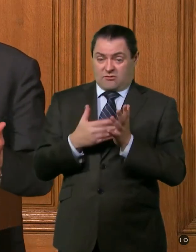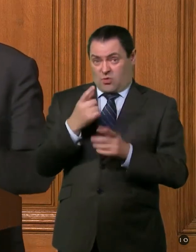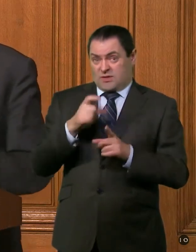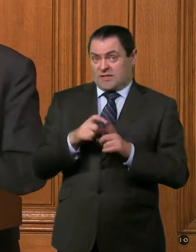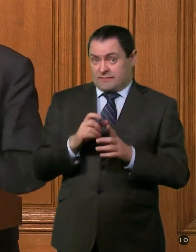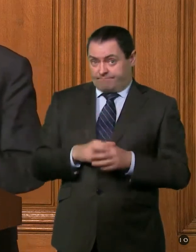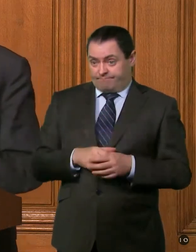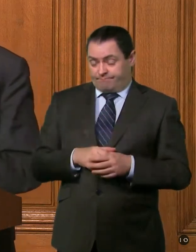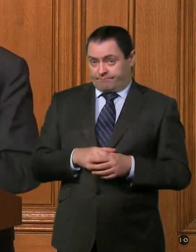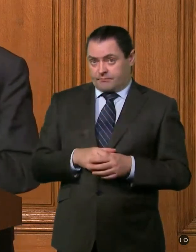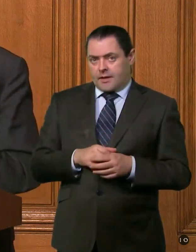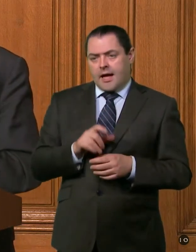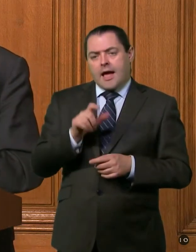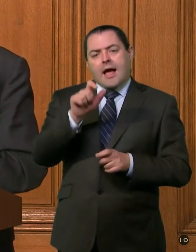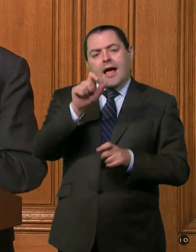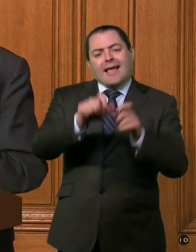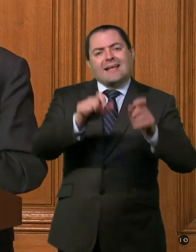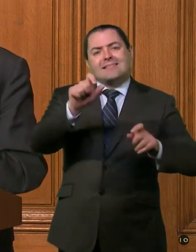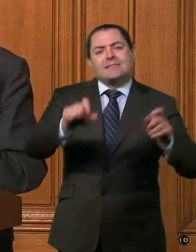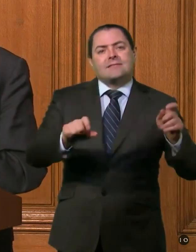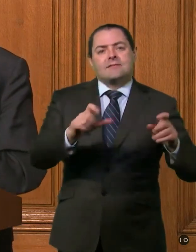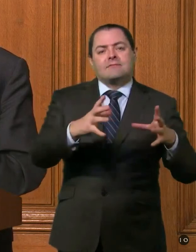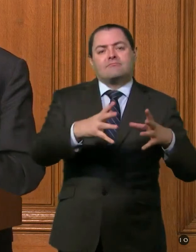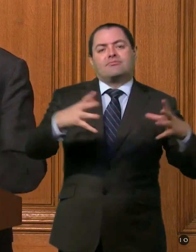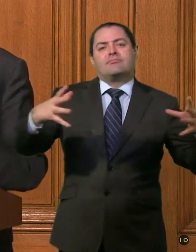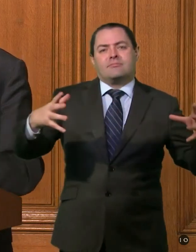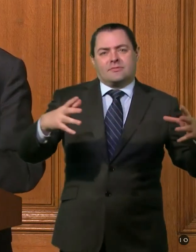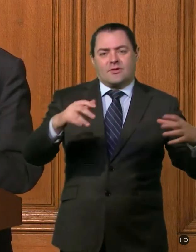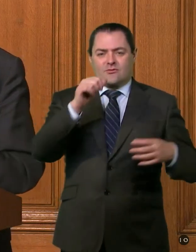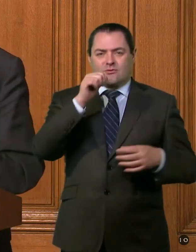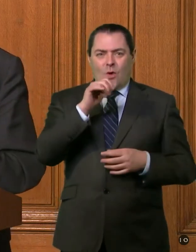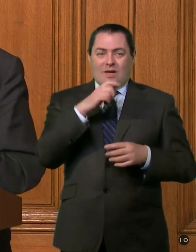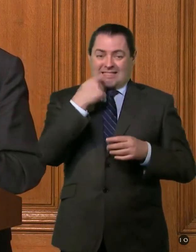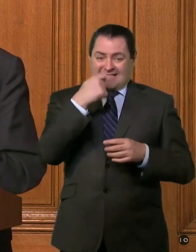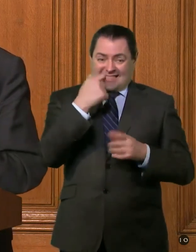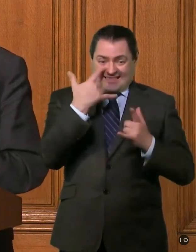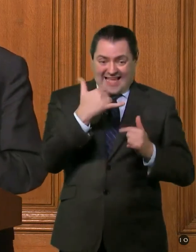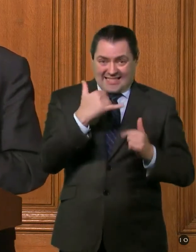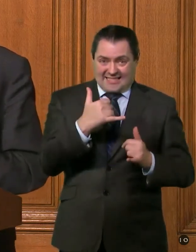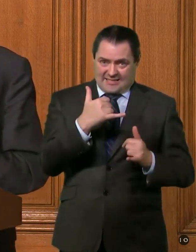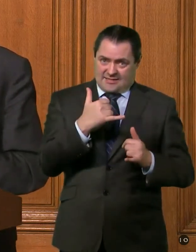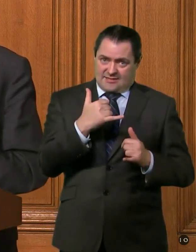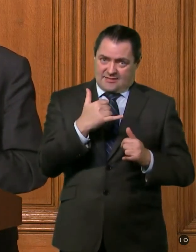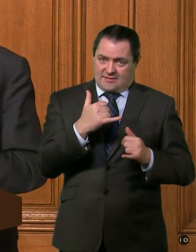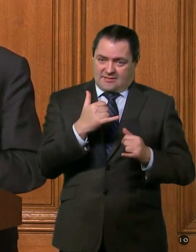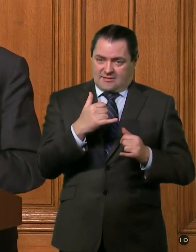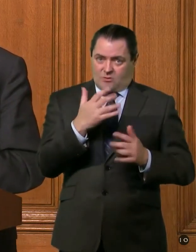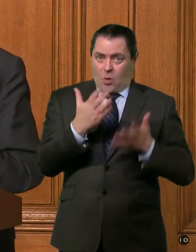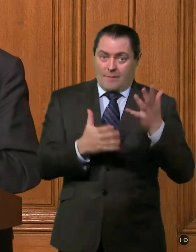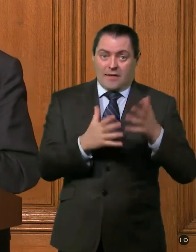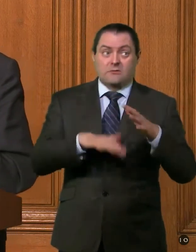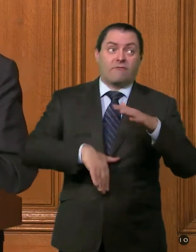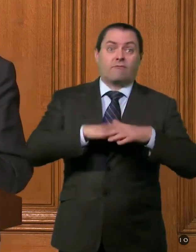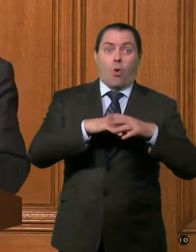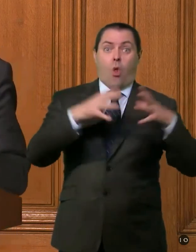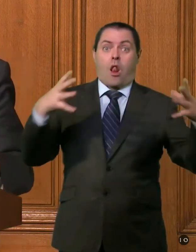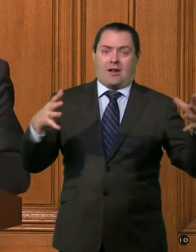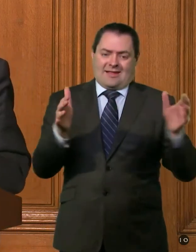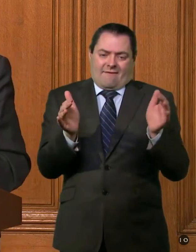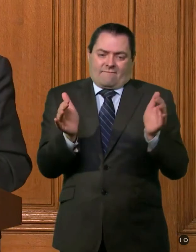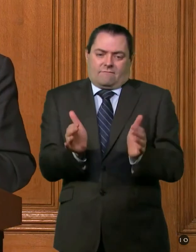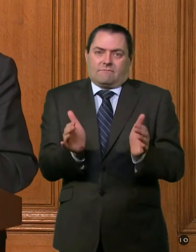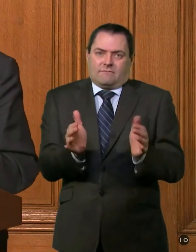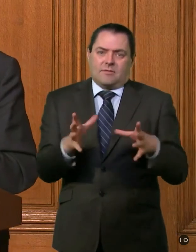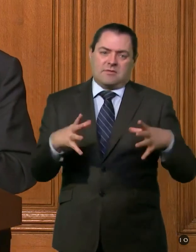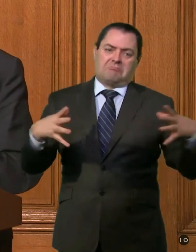only picks up a proportion. So we still are in a position with very high numbers. The estimates from the ONS